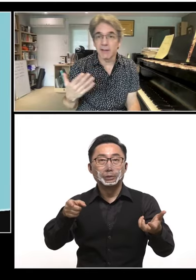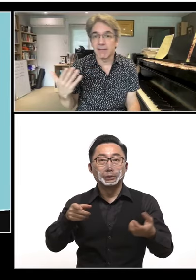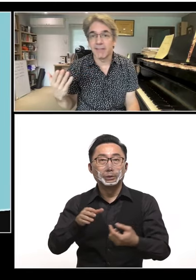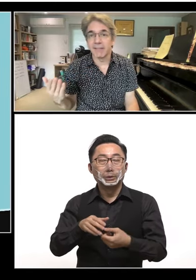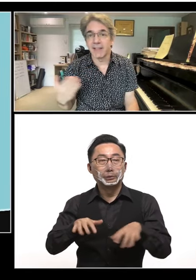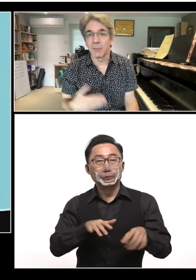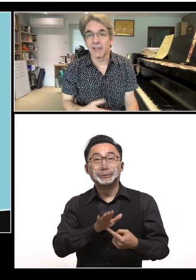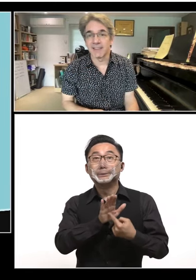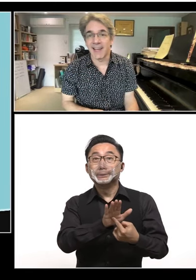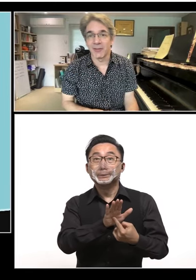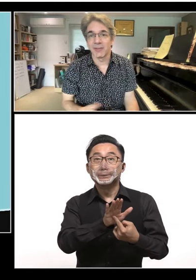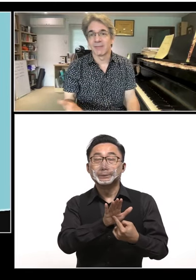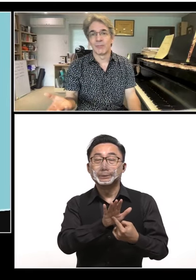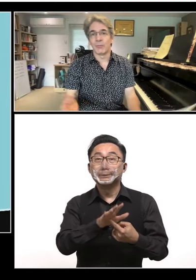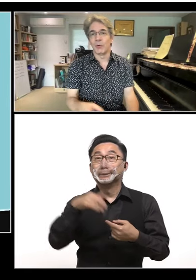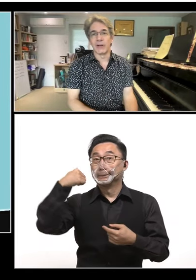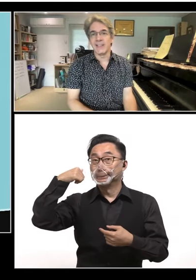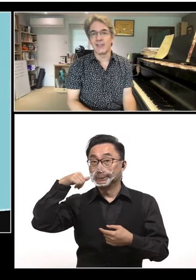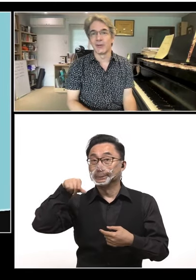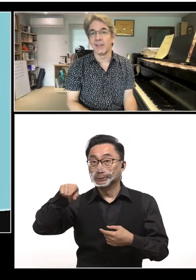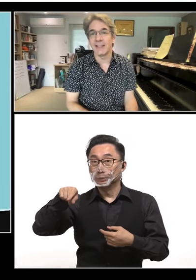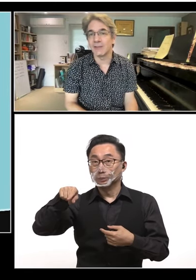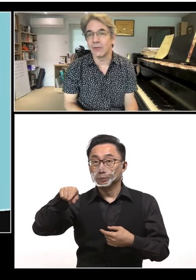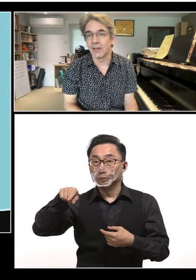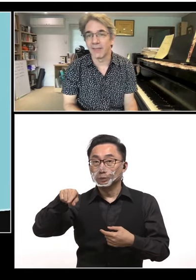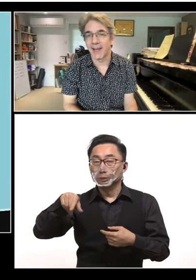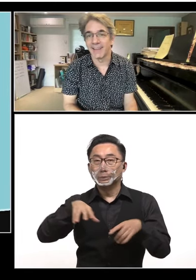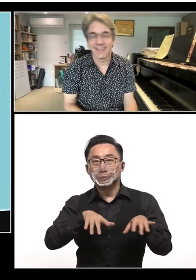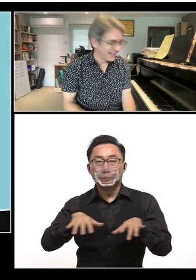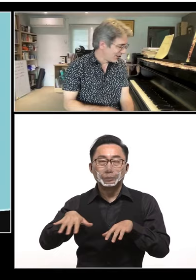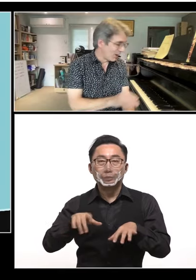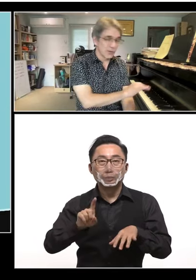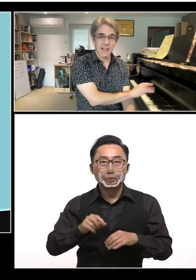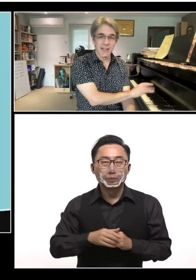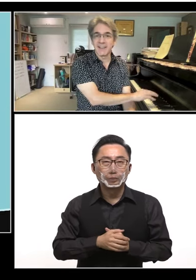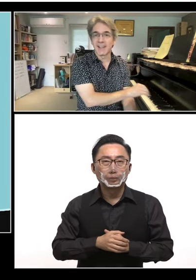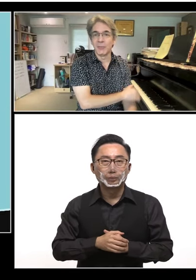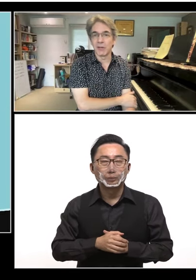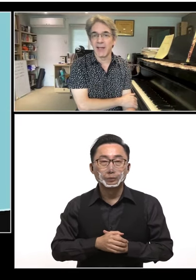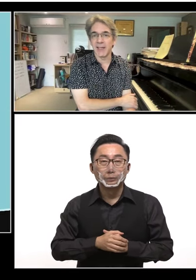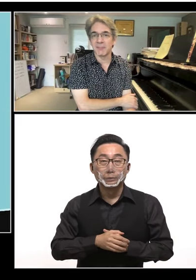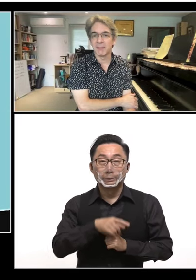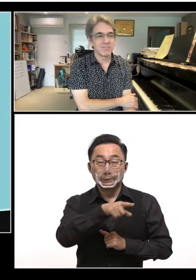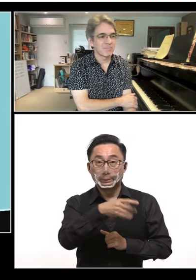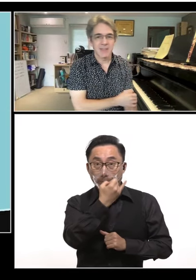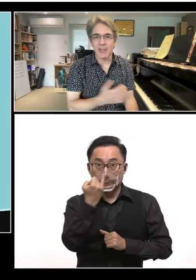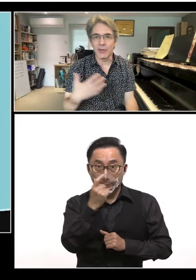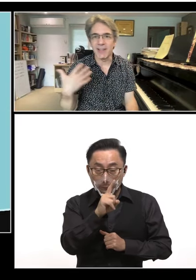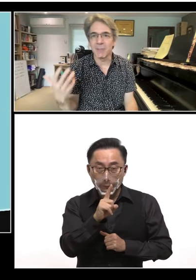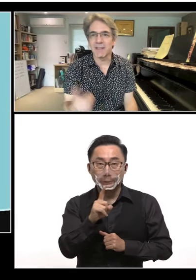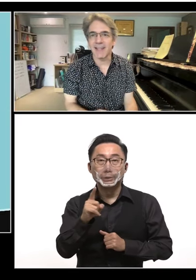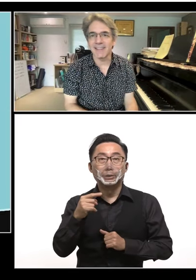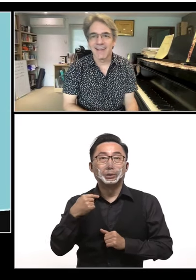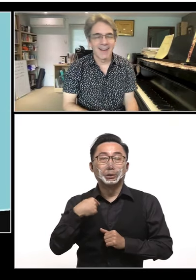Demonstrating things about sound were easier than any student I've had. Almost anything I could play, he